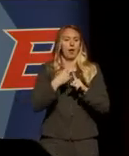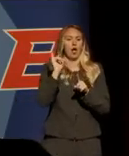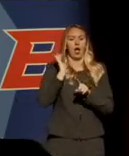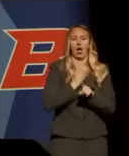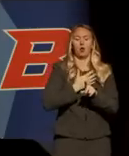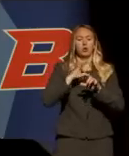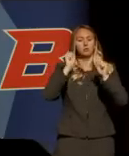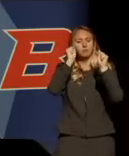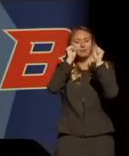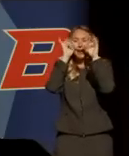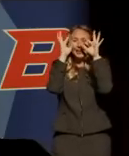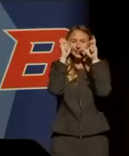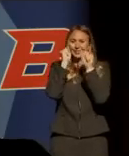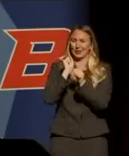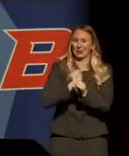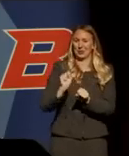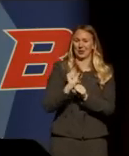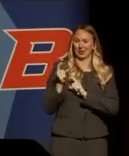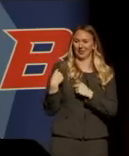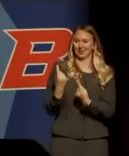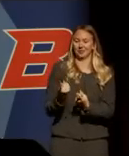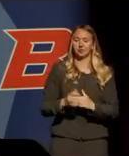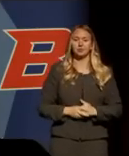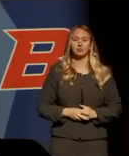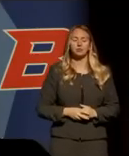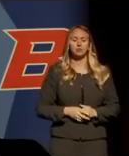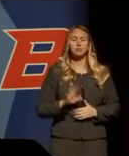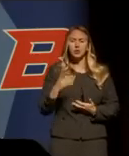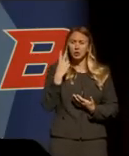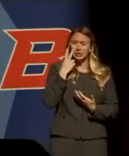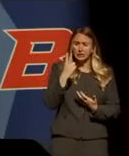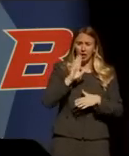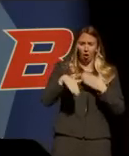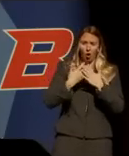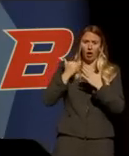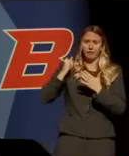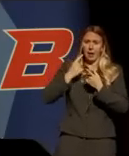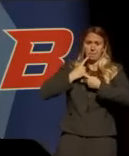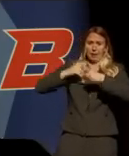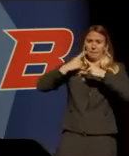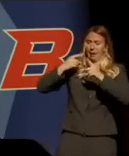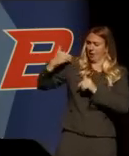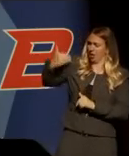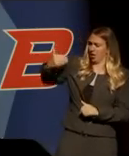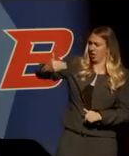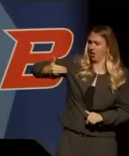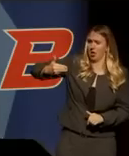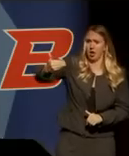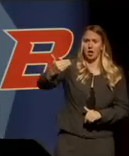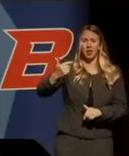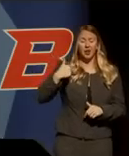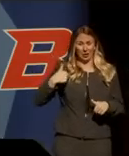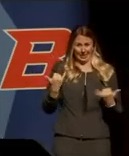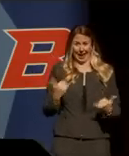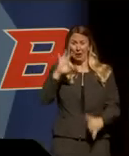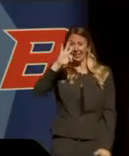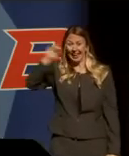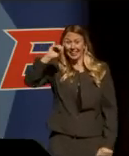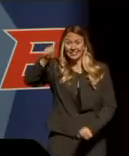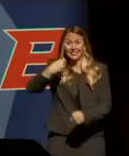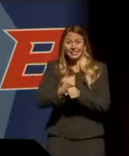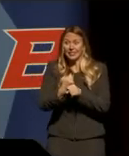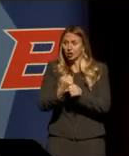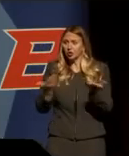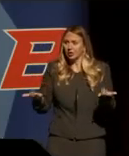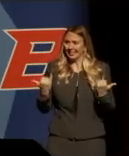So when you look at the kinds of milestones that this university has reached, we're in our 90th year.